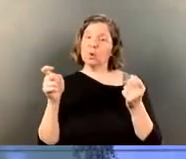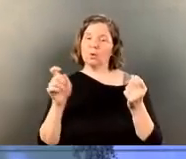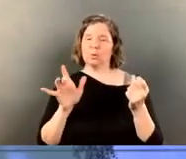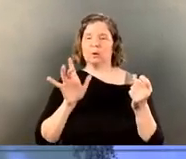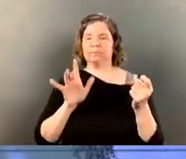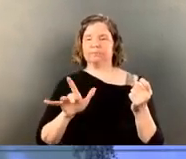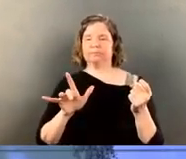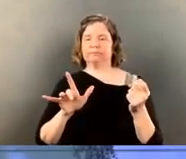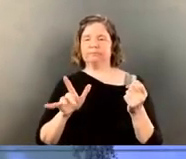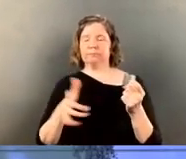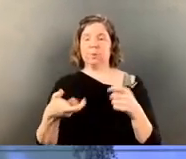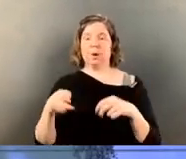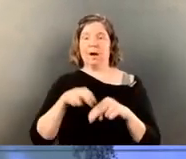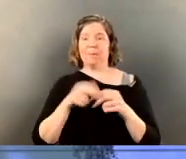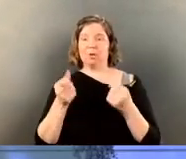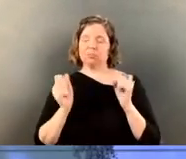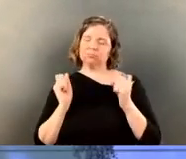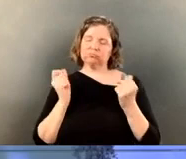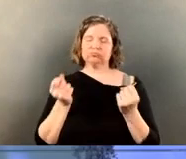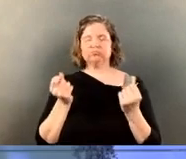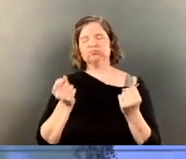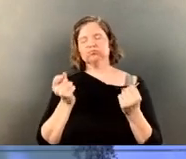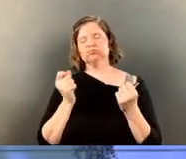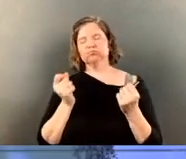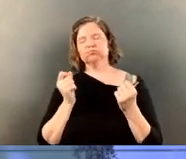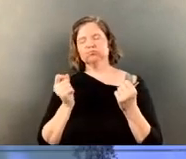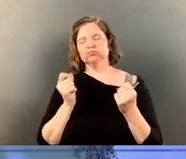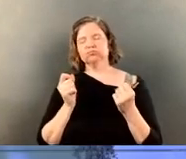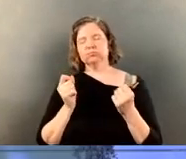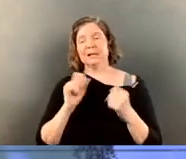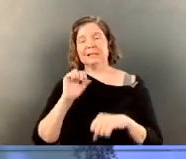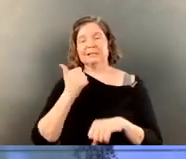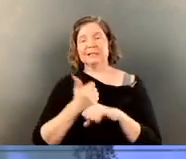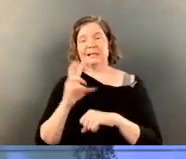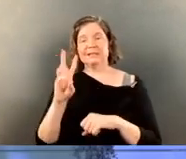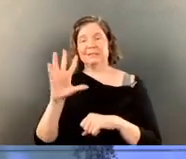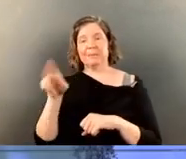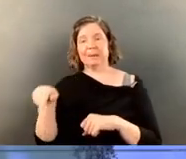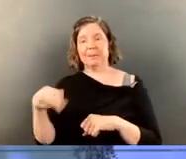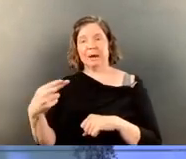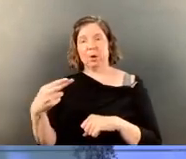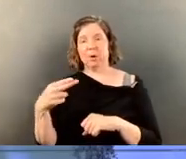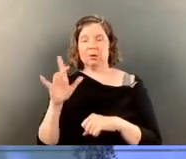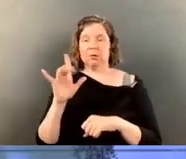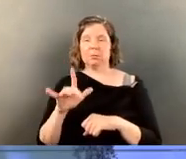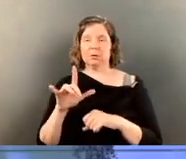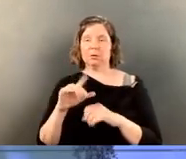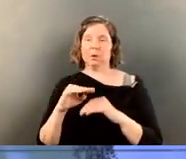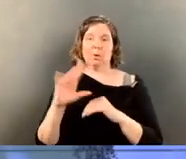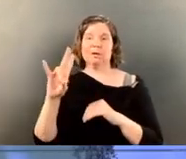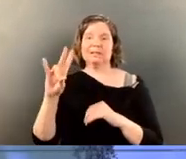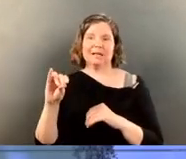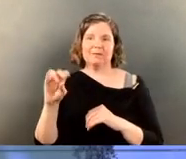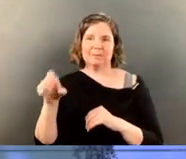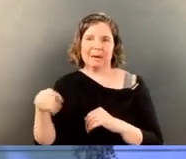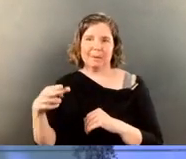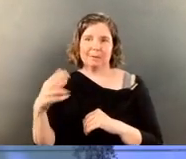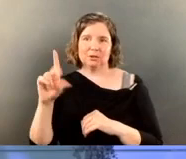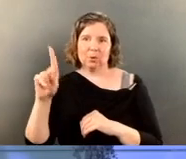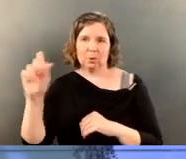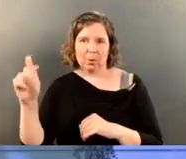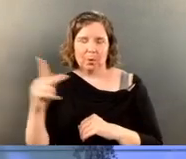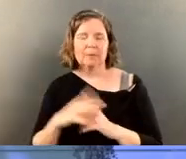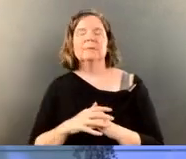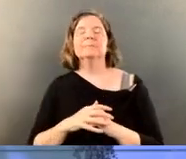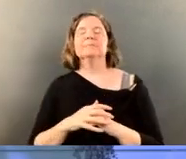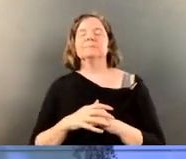in the car, we want to get in the car, go down the highway, and set it at 65 miles per hour, cruise control, or 70 miles per hour if you're in Oklahoma on